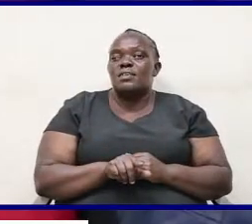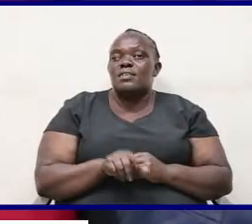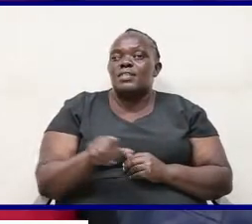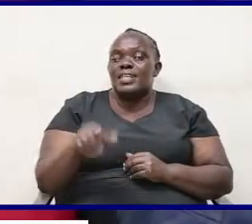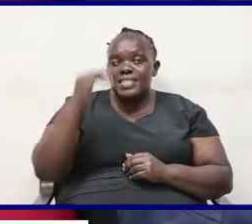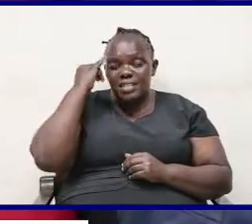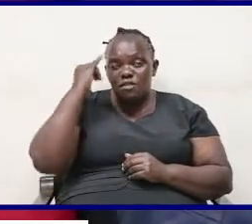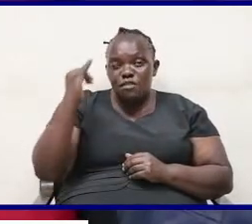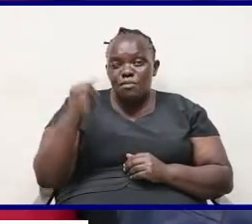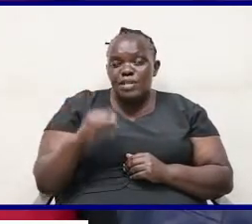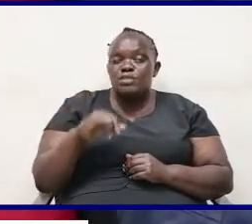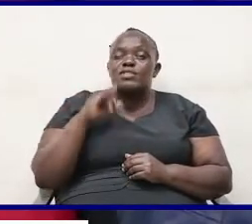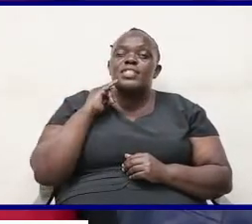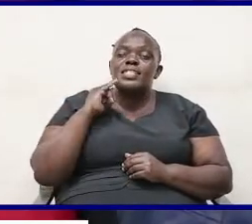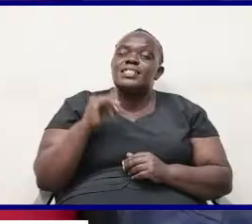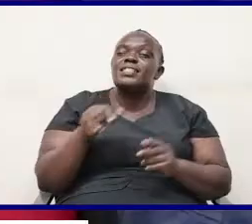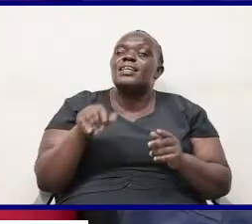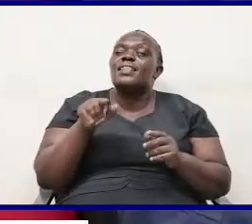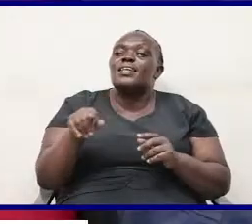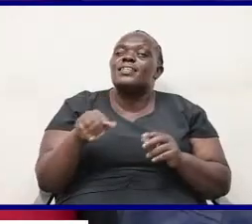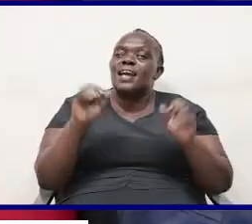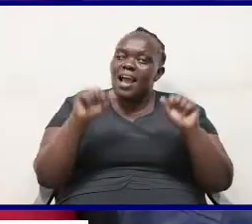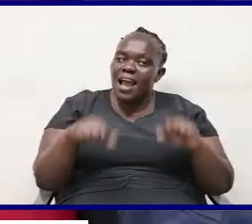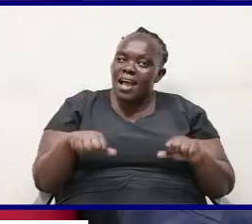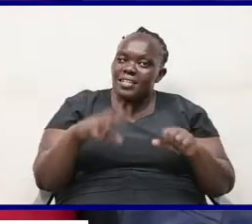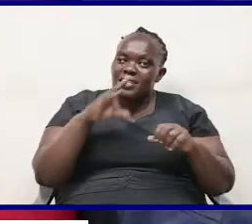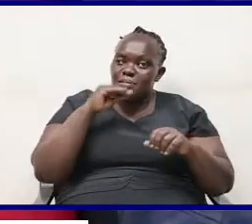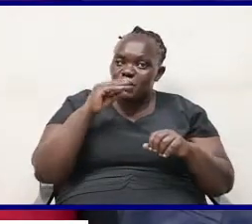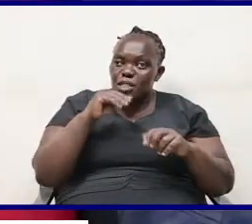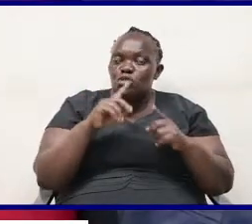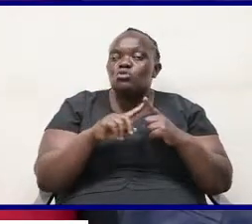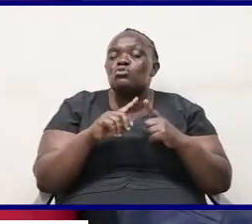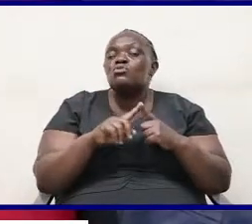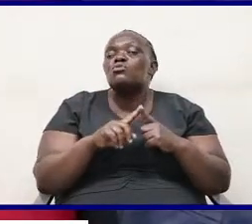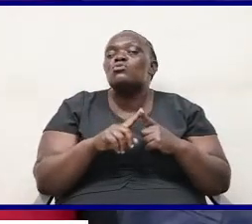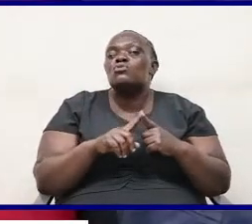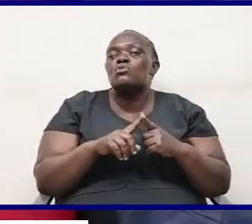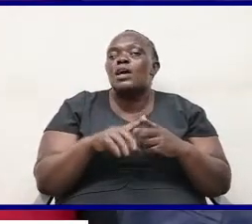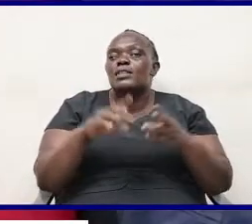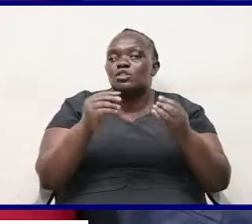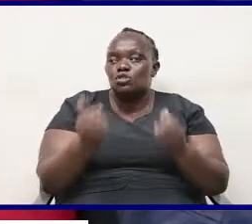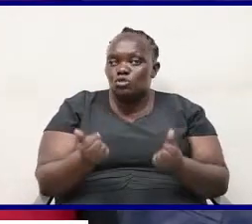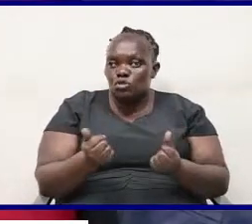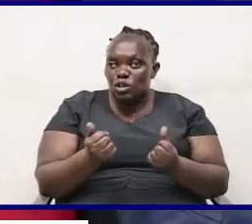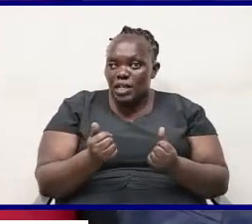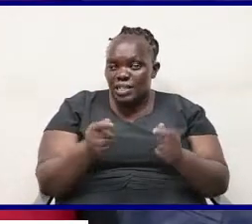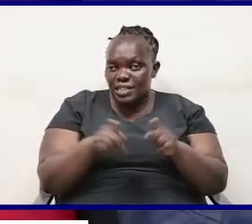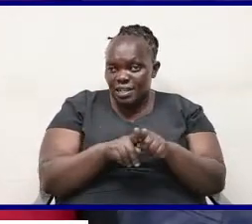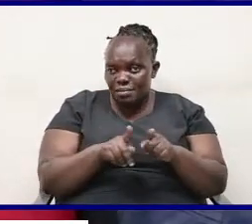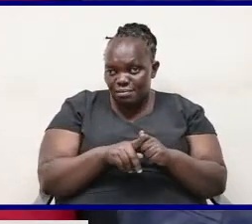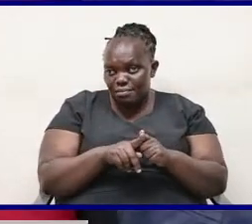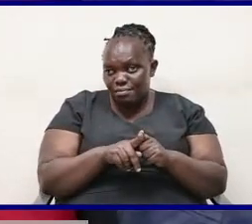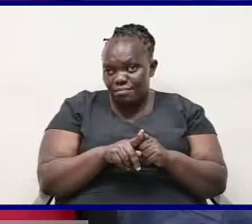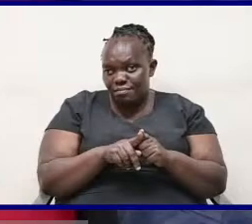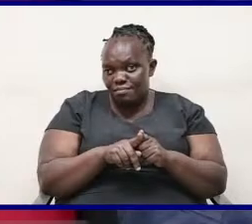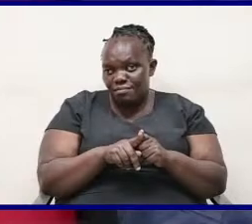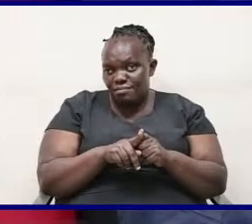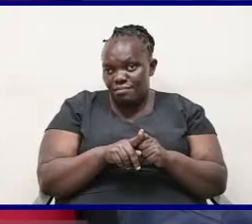that innovation is, so that it actually speaks to a solution-oriented kind